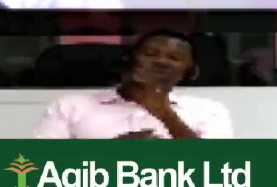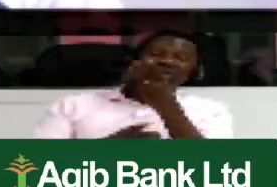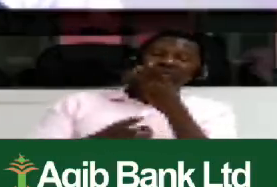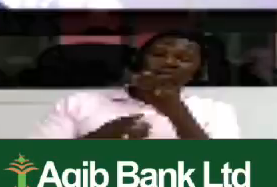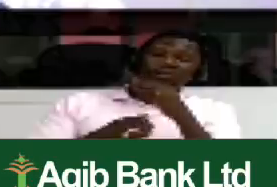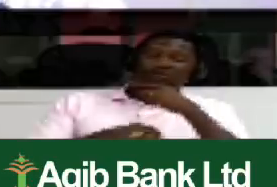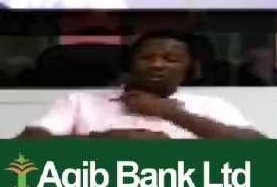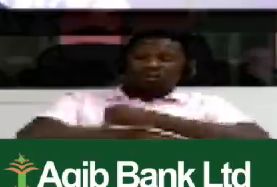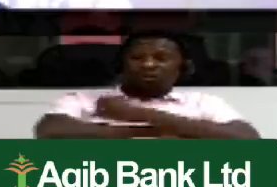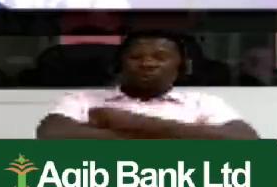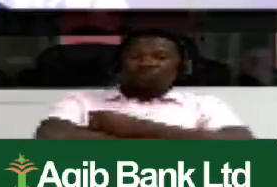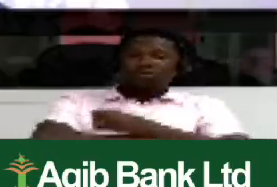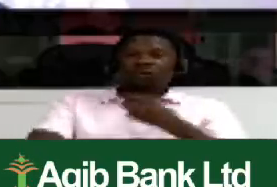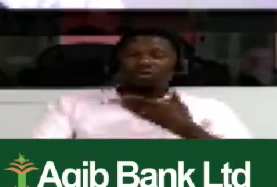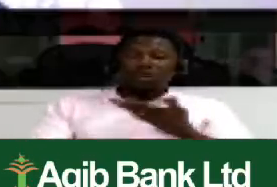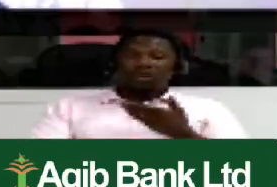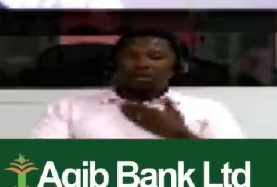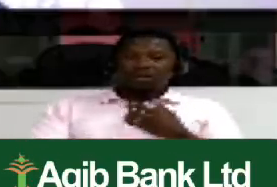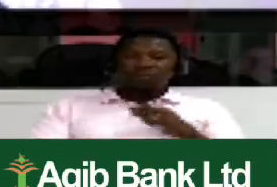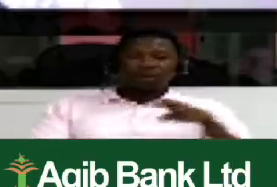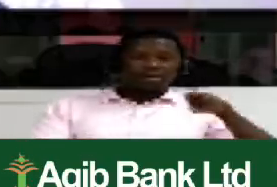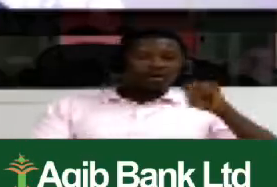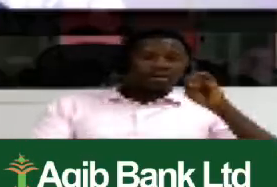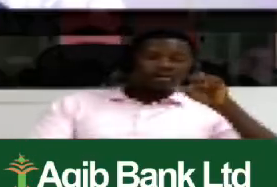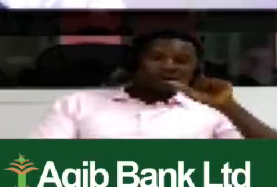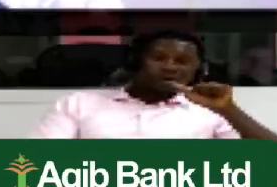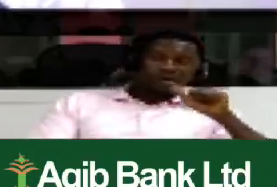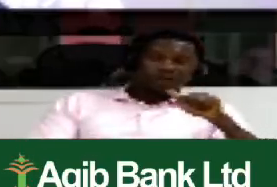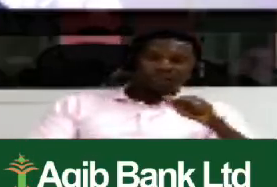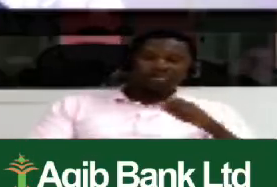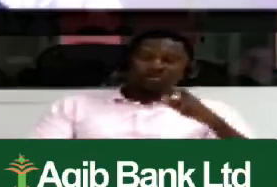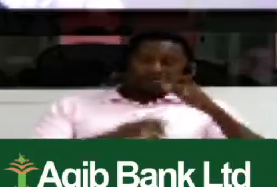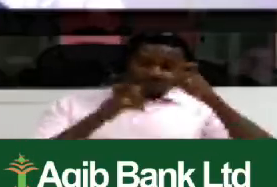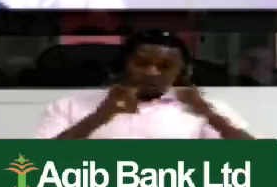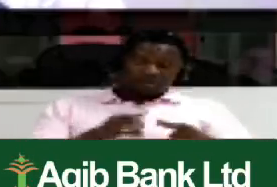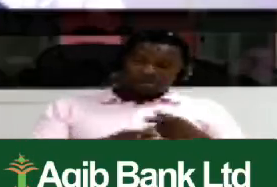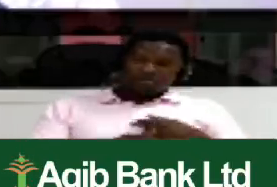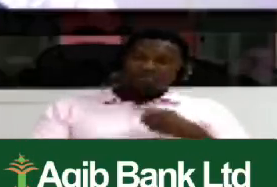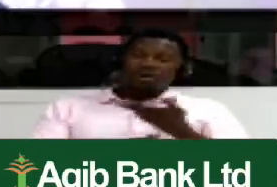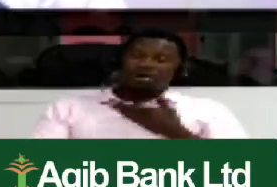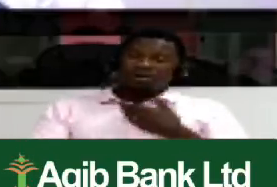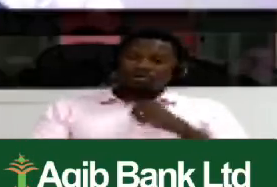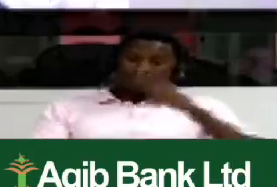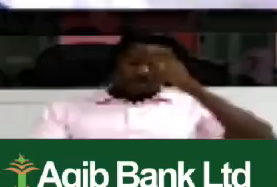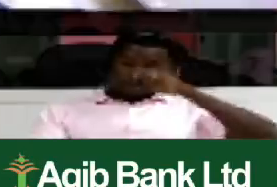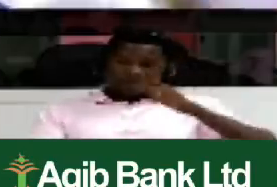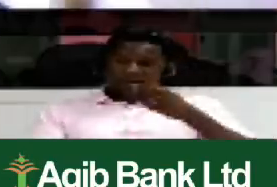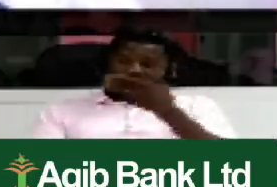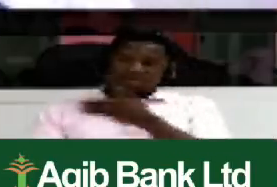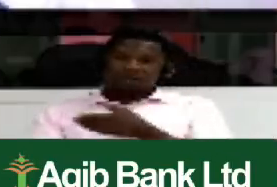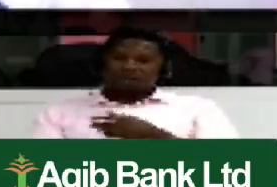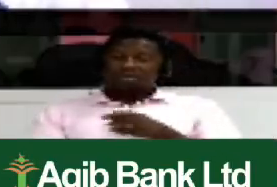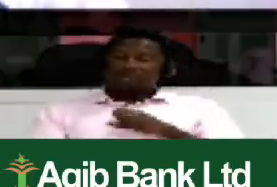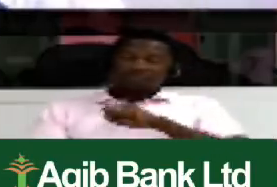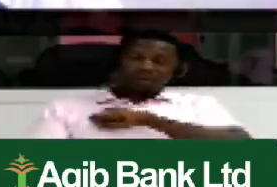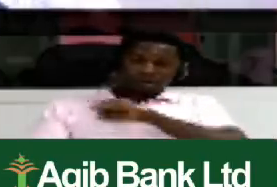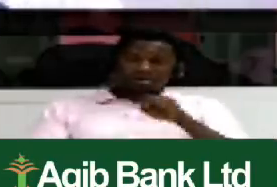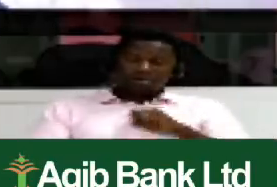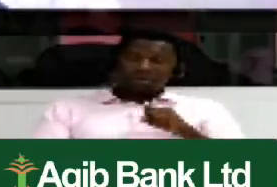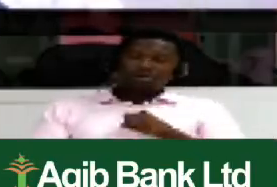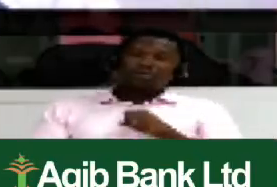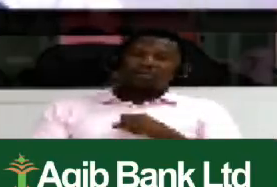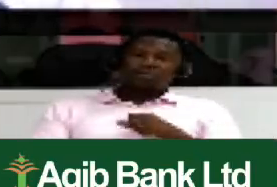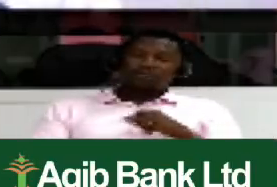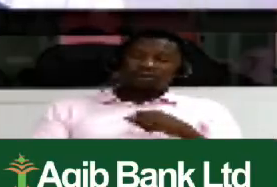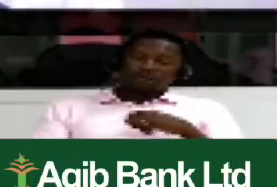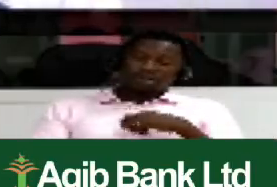you have NIA officers within, you have CS, you have police officers within. Even at our badge, you have